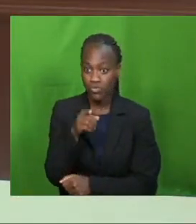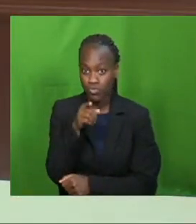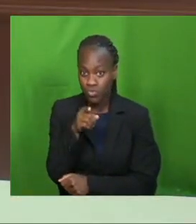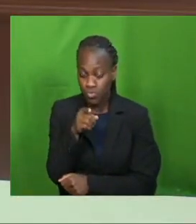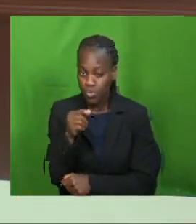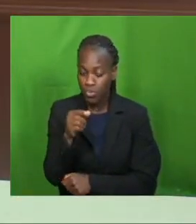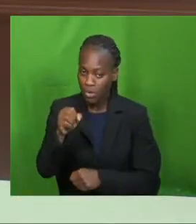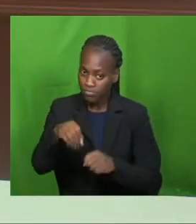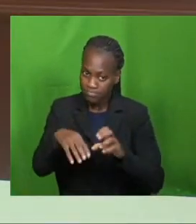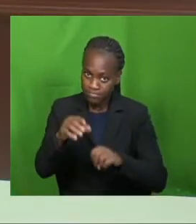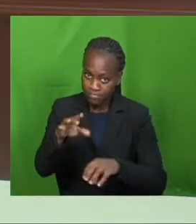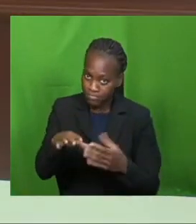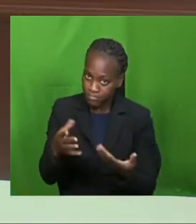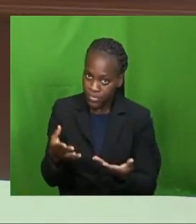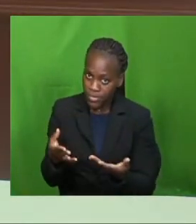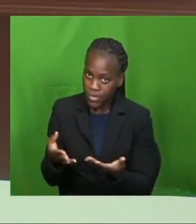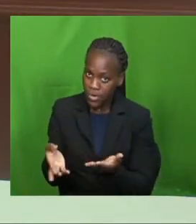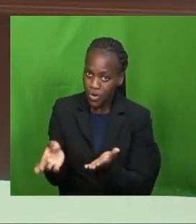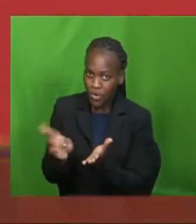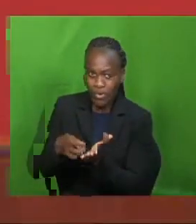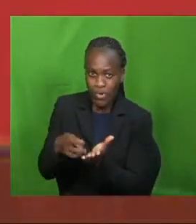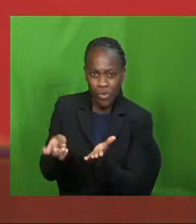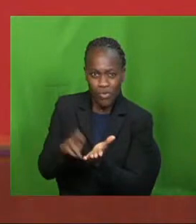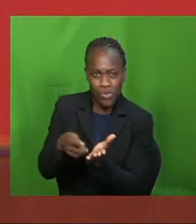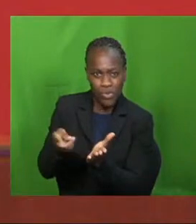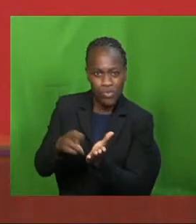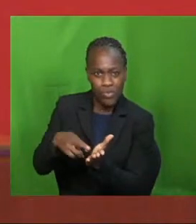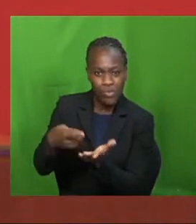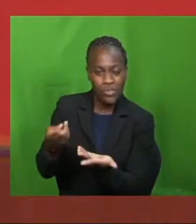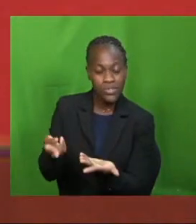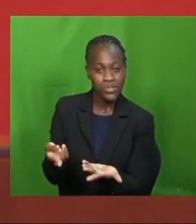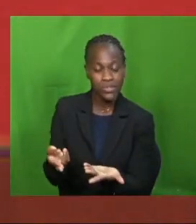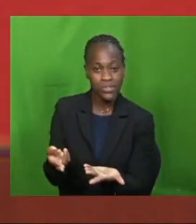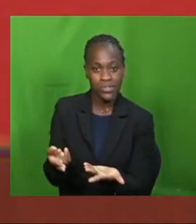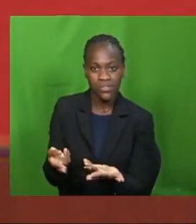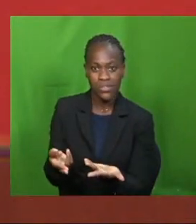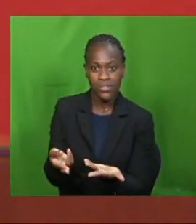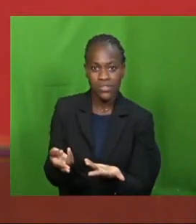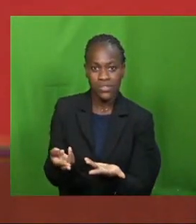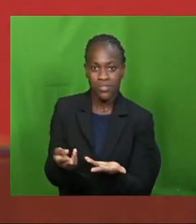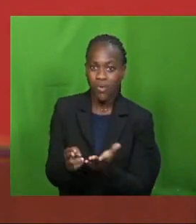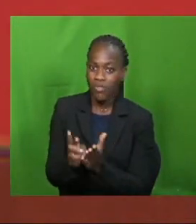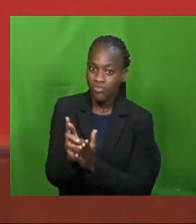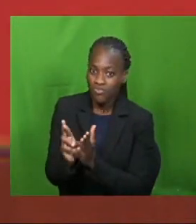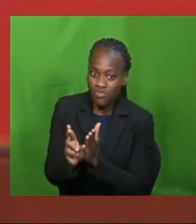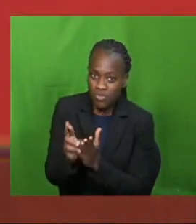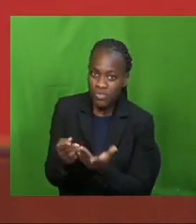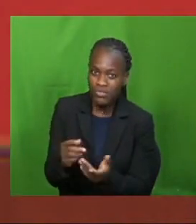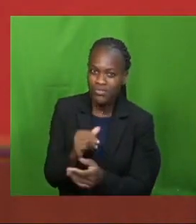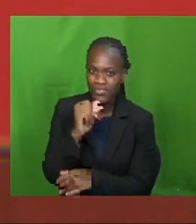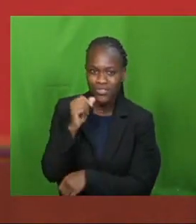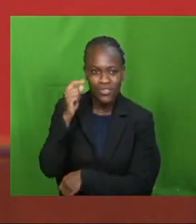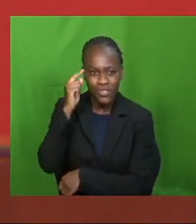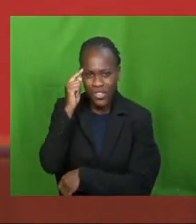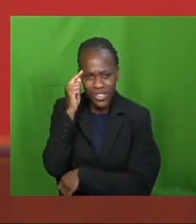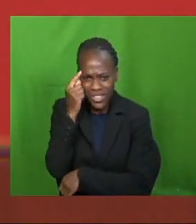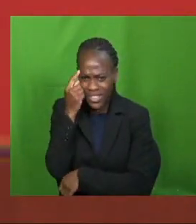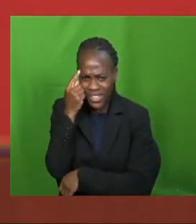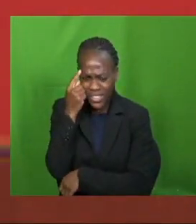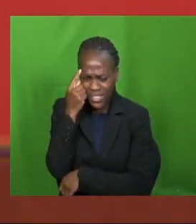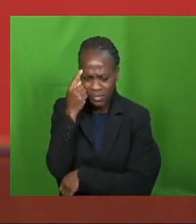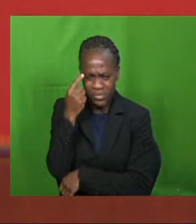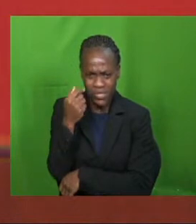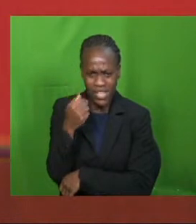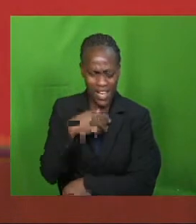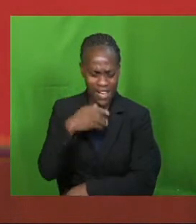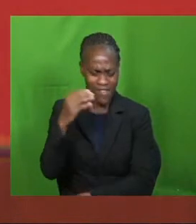contributing is recorded. They will not also, I don't think, will be in position to know